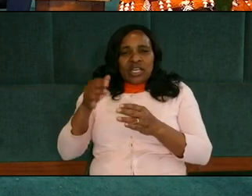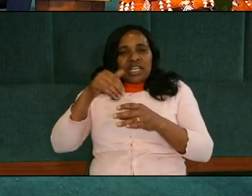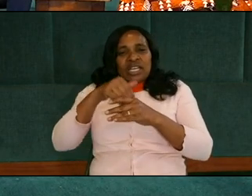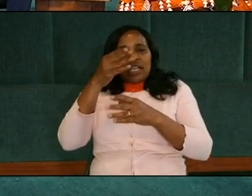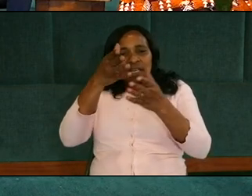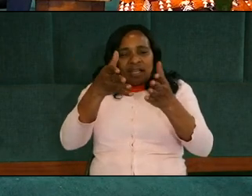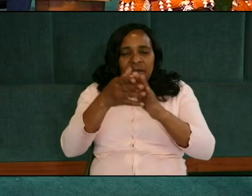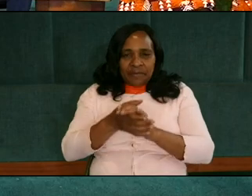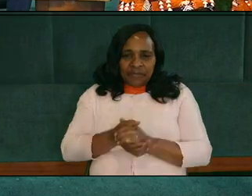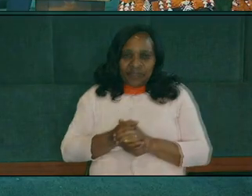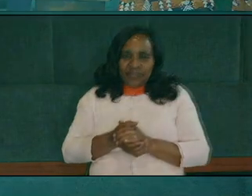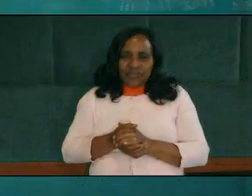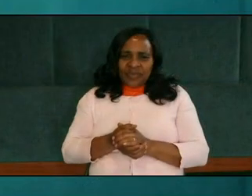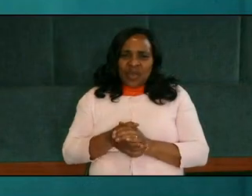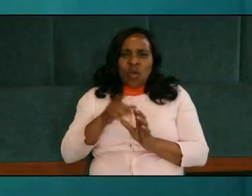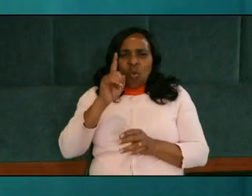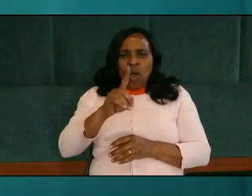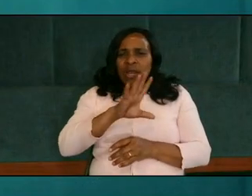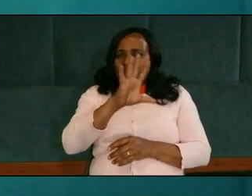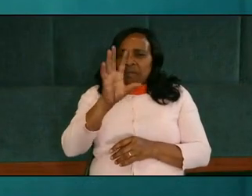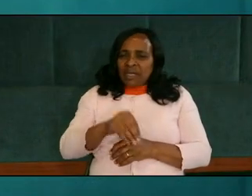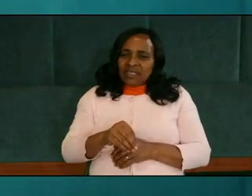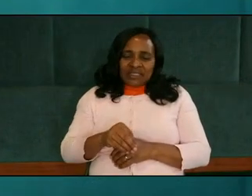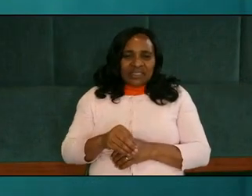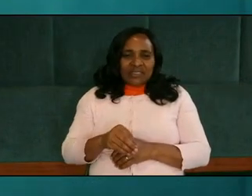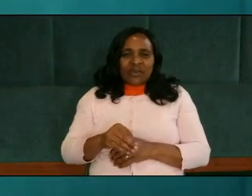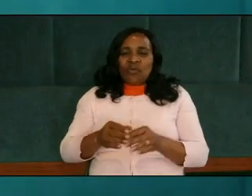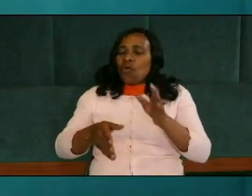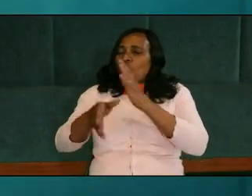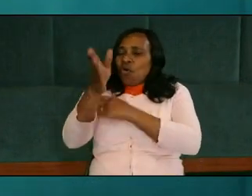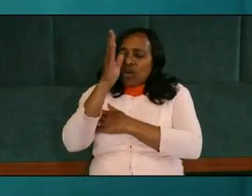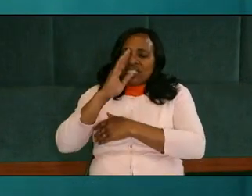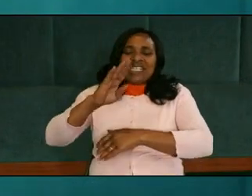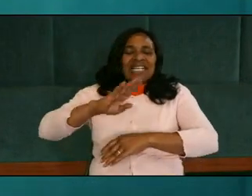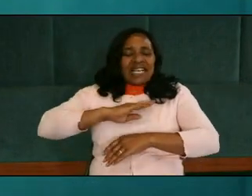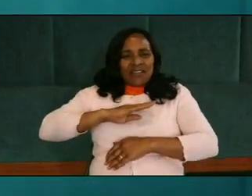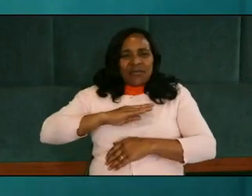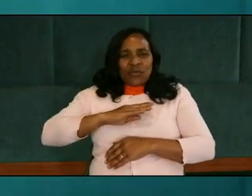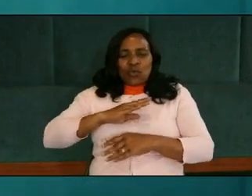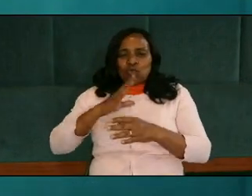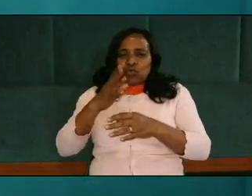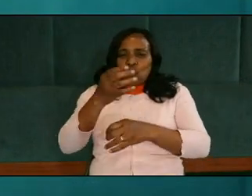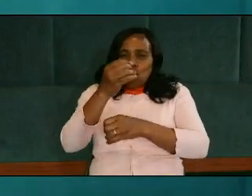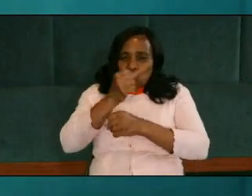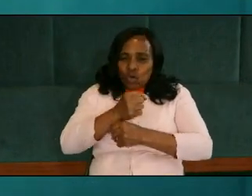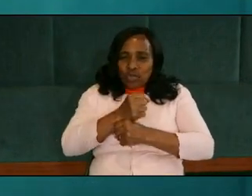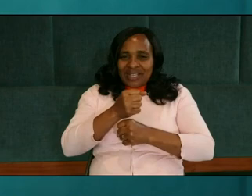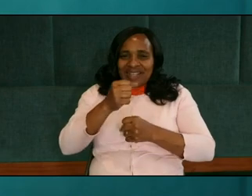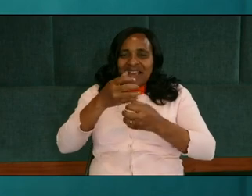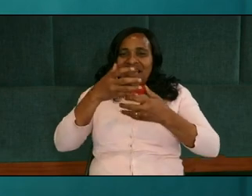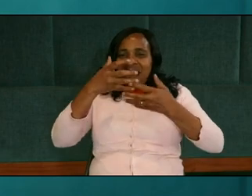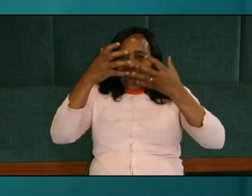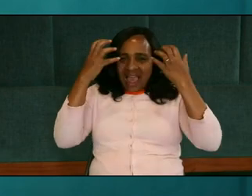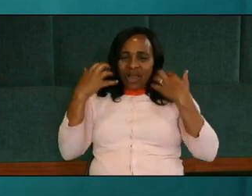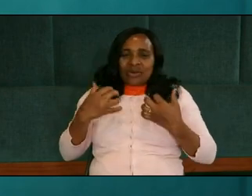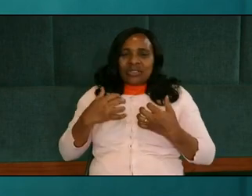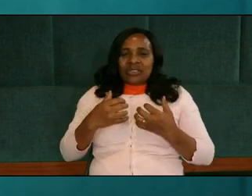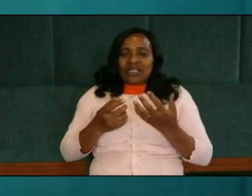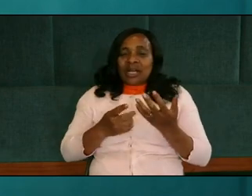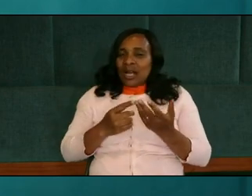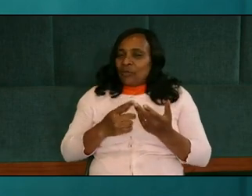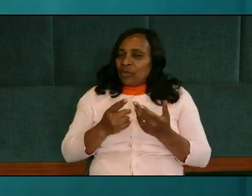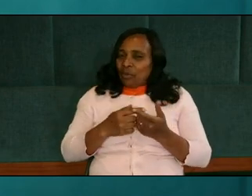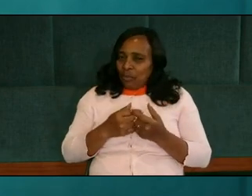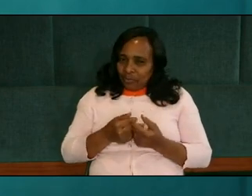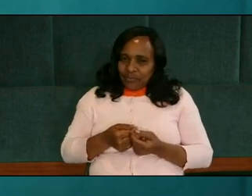because that 1% of God is enough to hold the lions accountable. And at number 10,